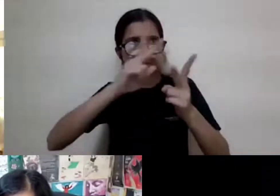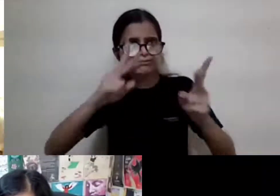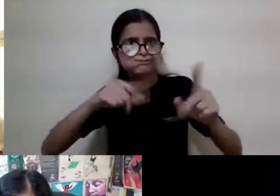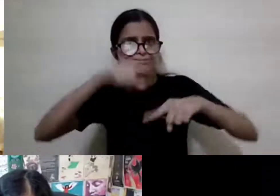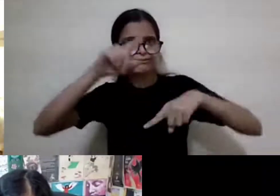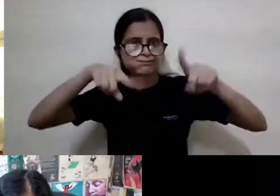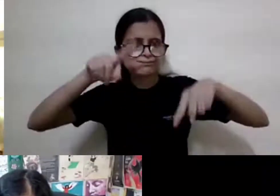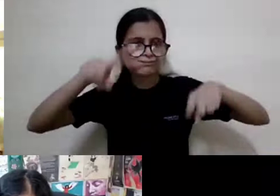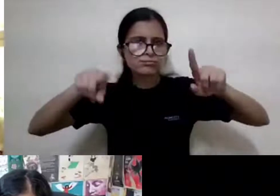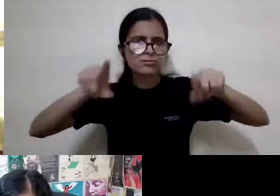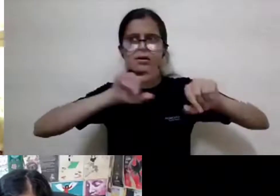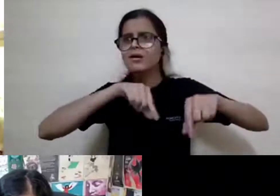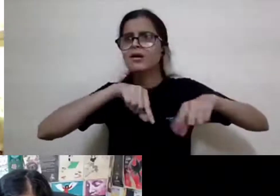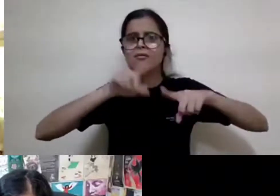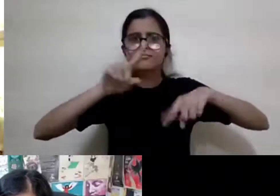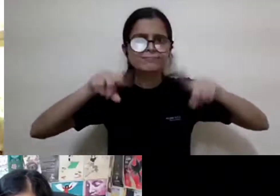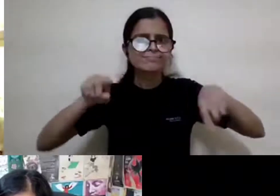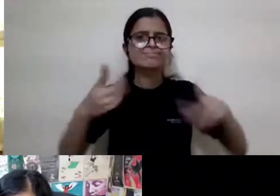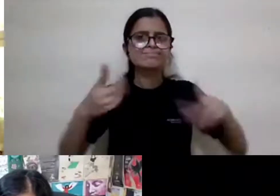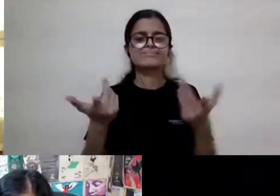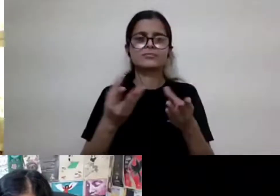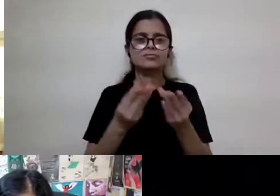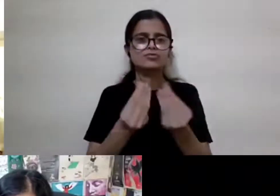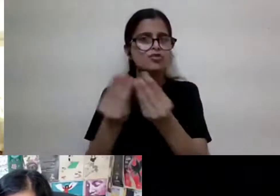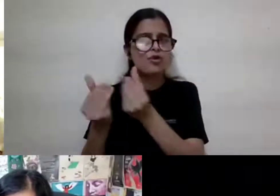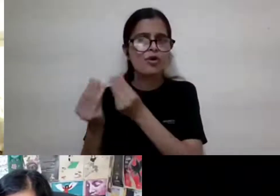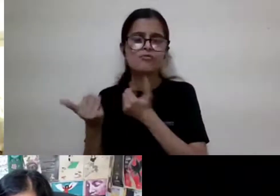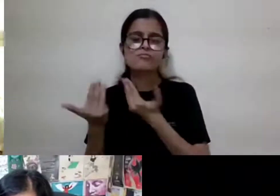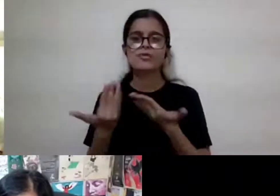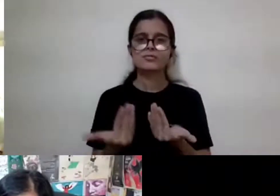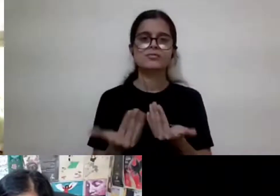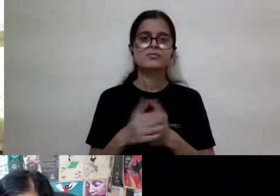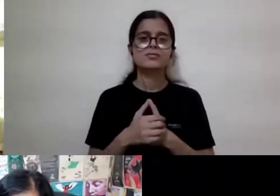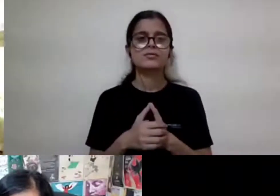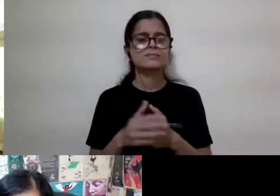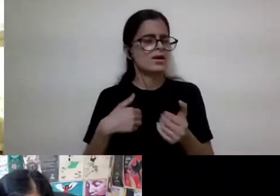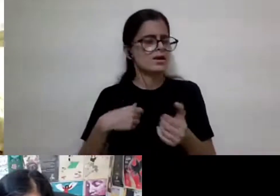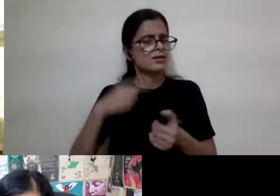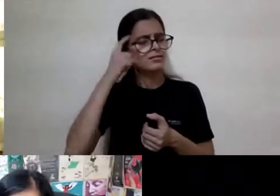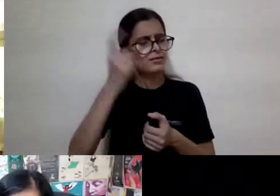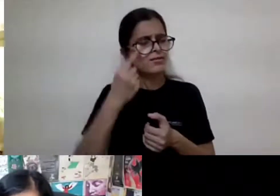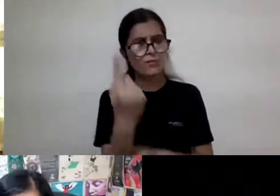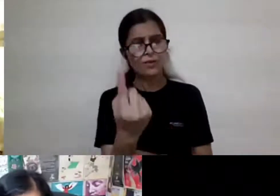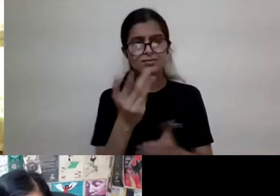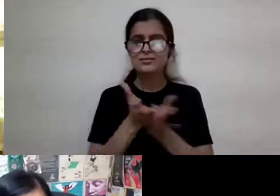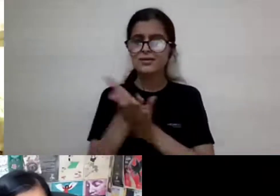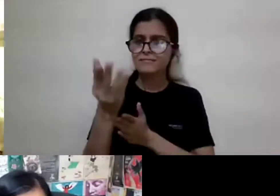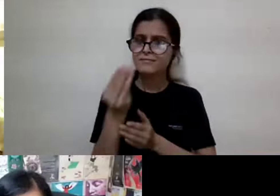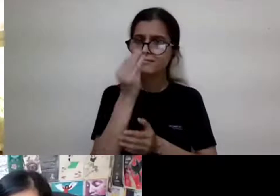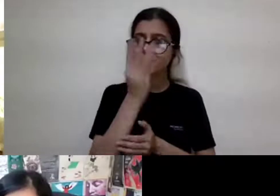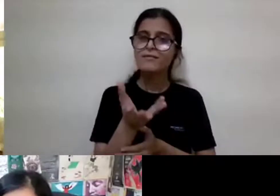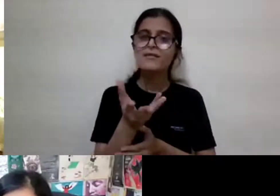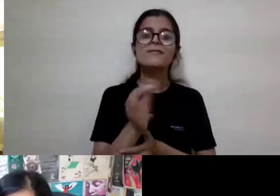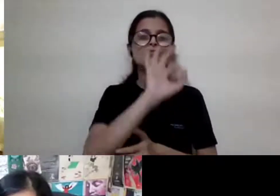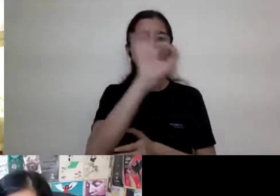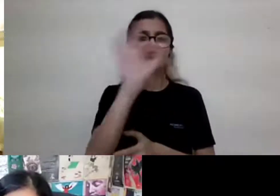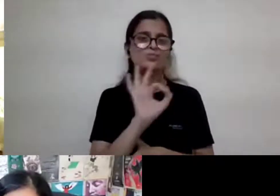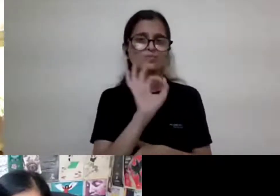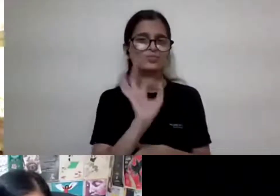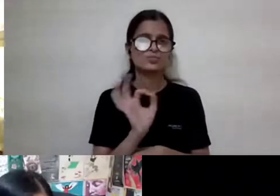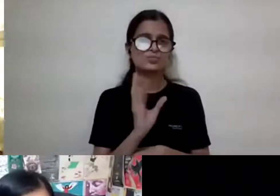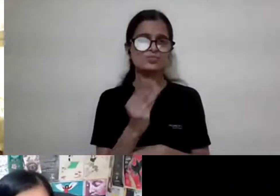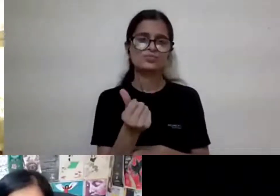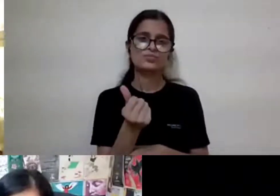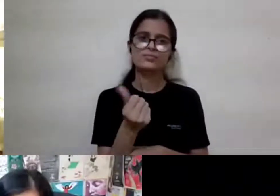every, but a lot of difference need different solutions. So I don't think that there is this one simple solution, then